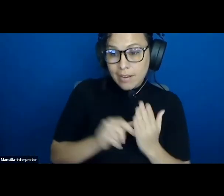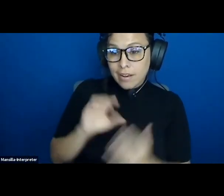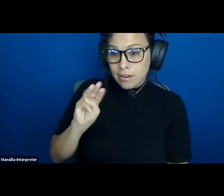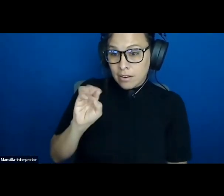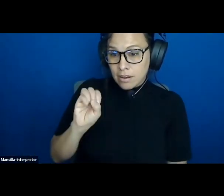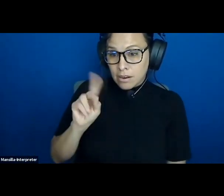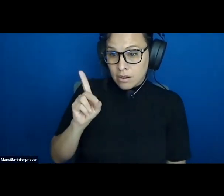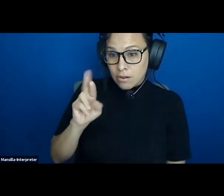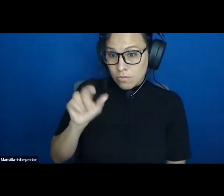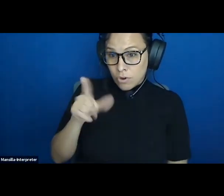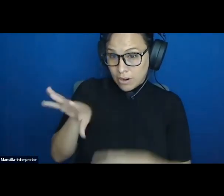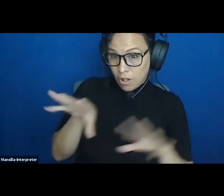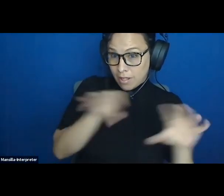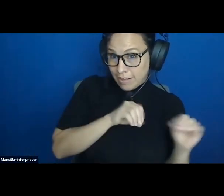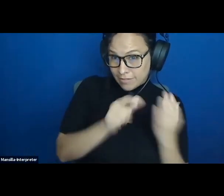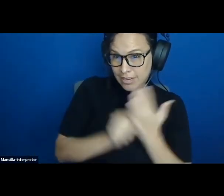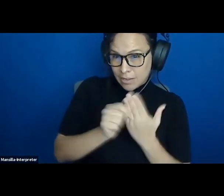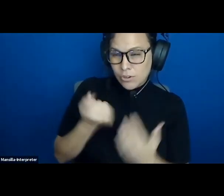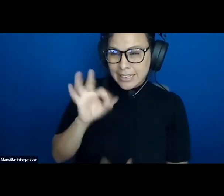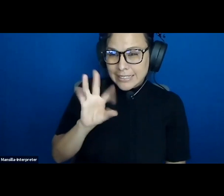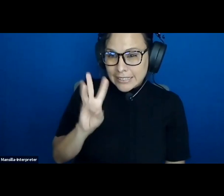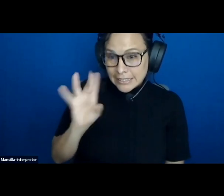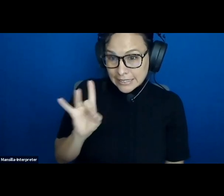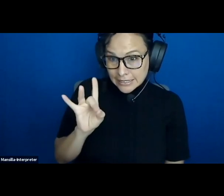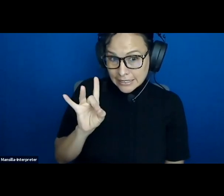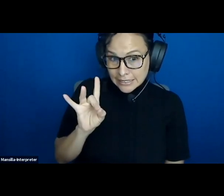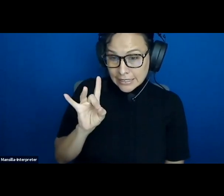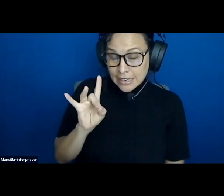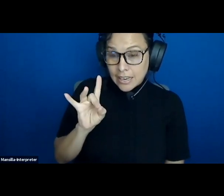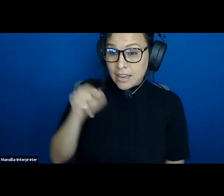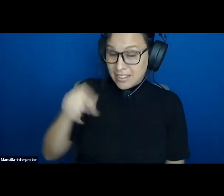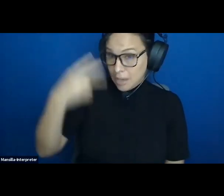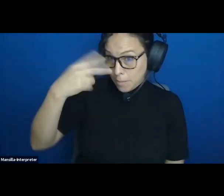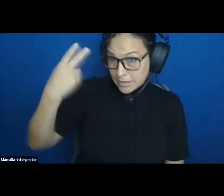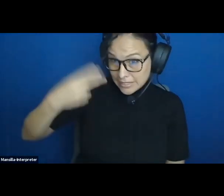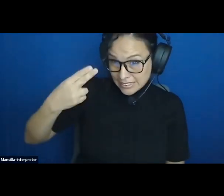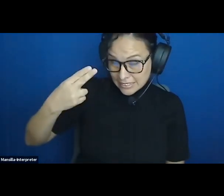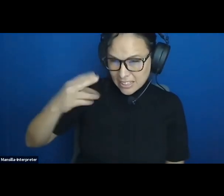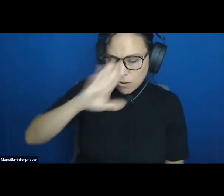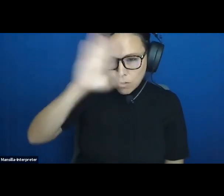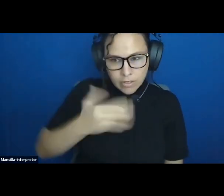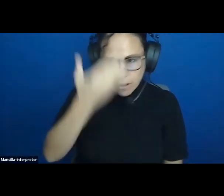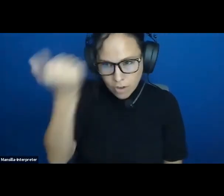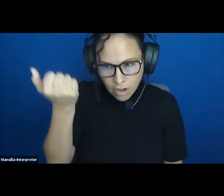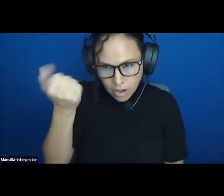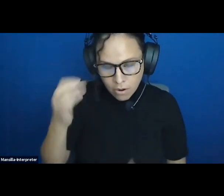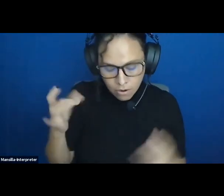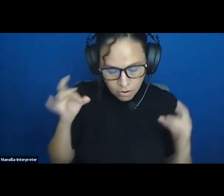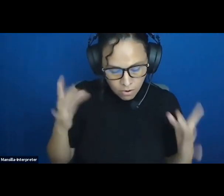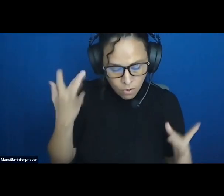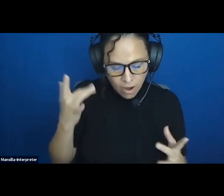October 1968, a month in Mexican history that will not be forgotten because of the Tlatelolco